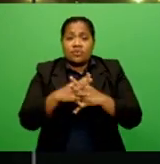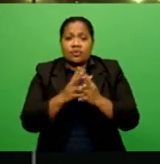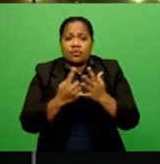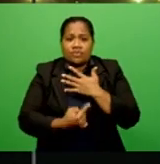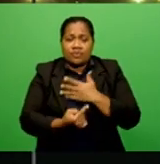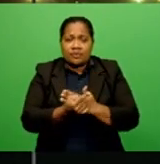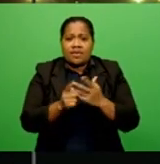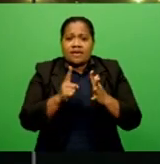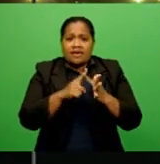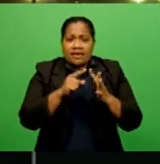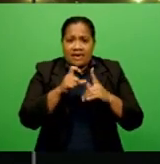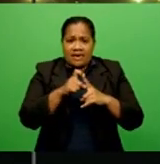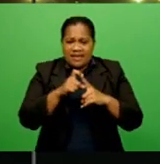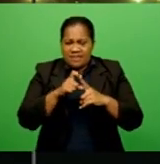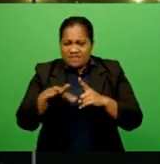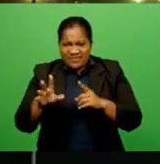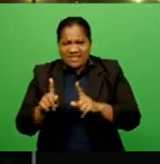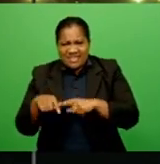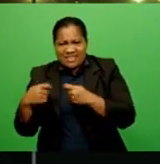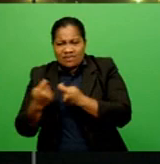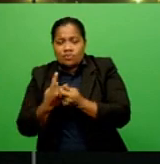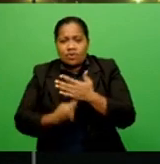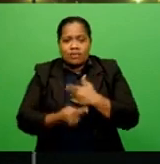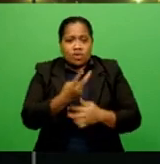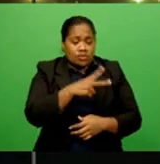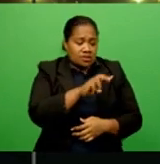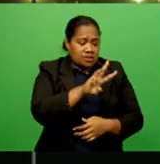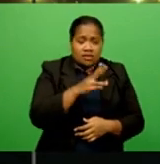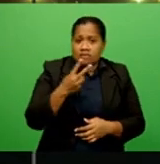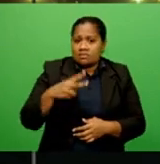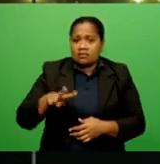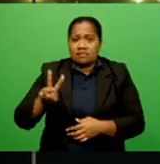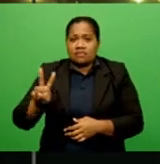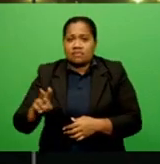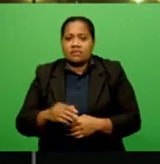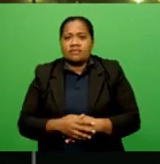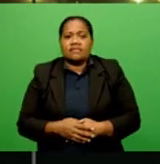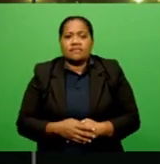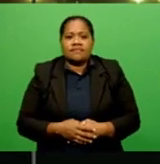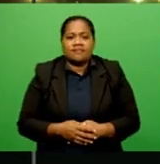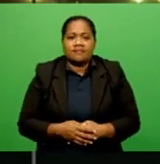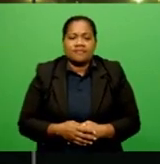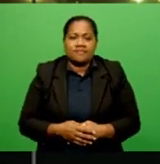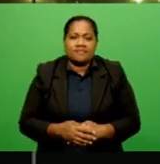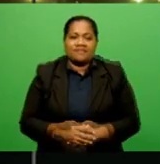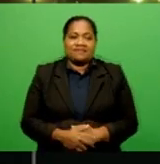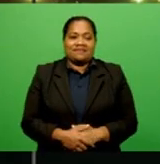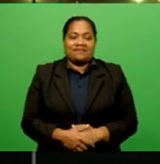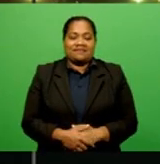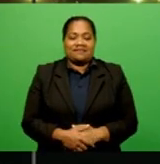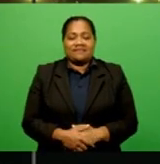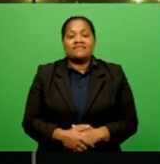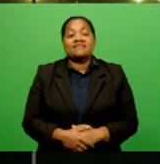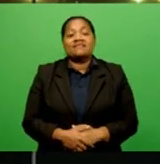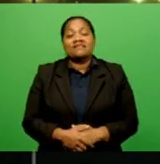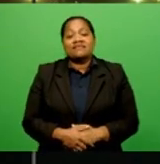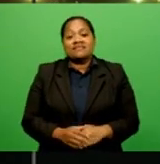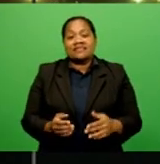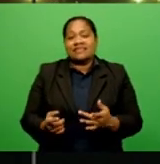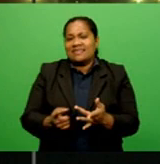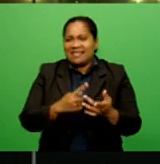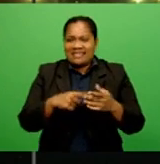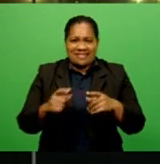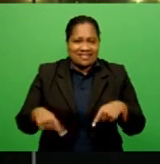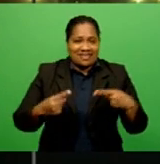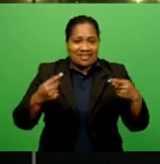Edinburgh 23-22 in an exciting encounter at Scotstoun Stadium earlier this morning. In other matches